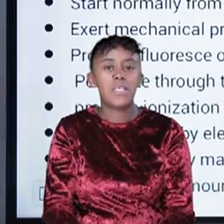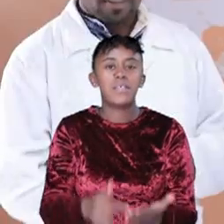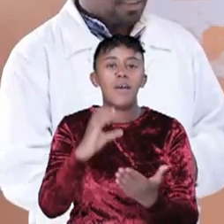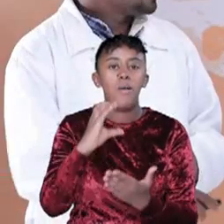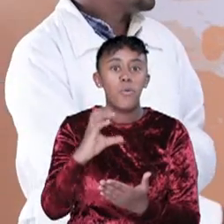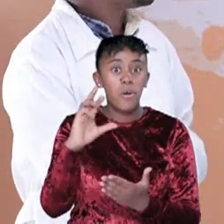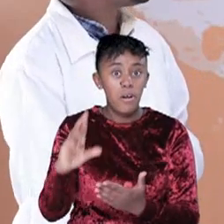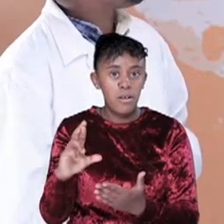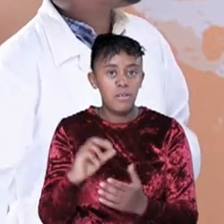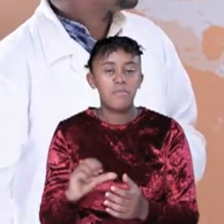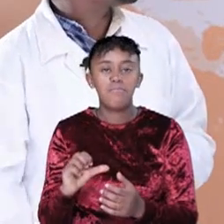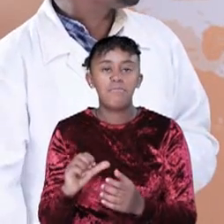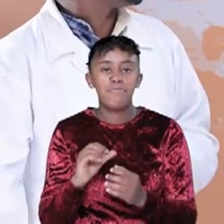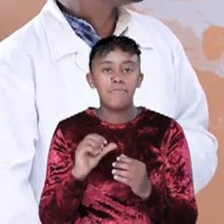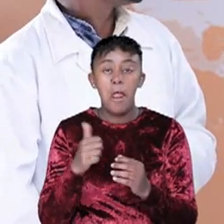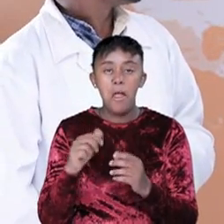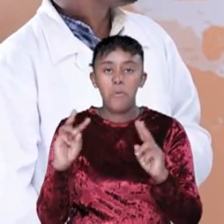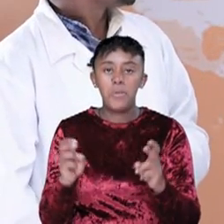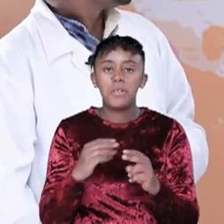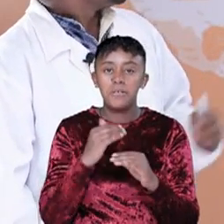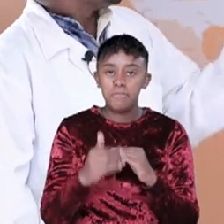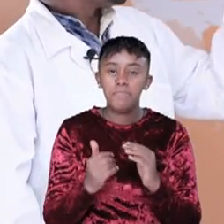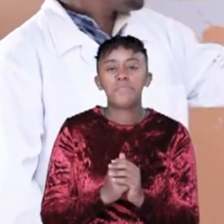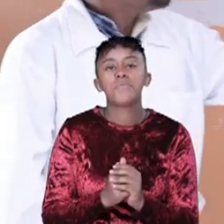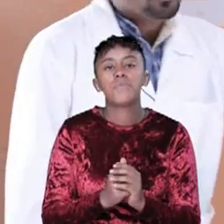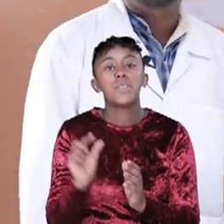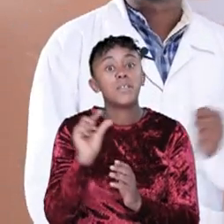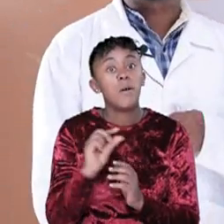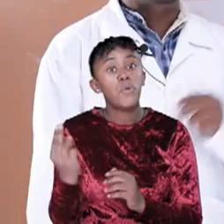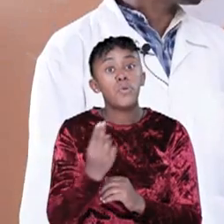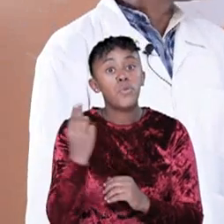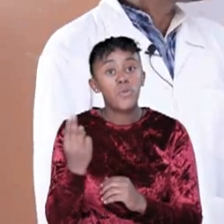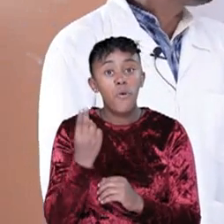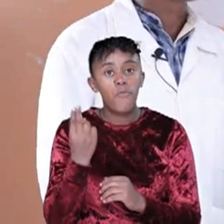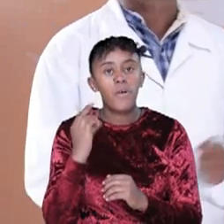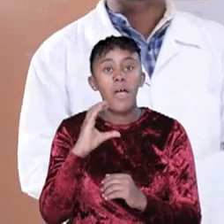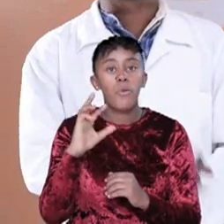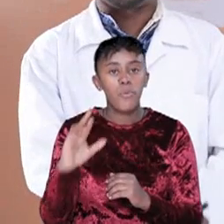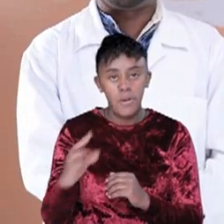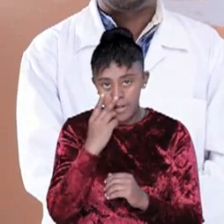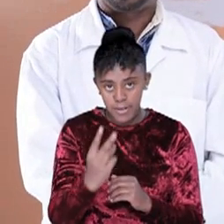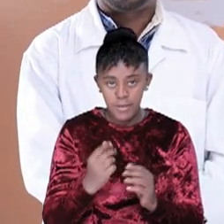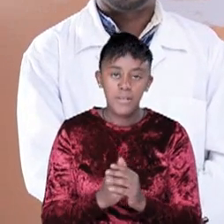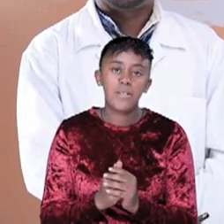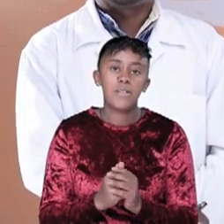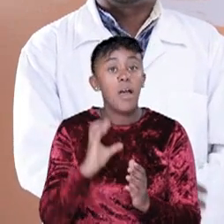ray. Let us jump to the other topics. Some use of cathode ray. Let us see some use of cathode